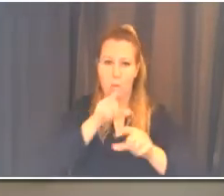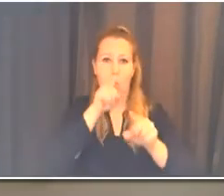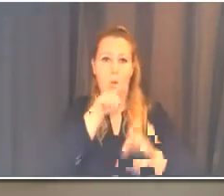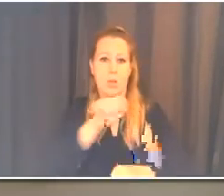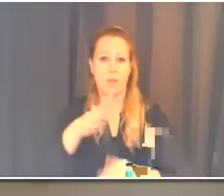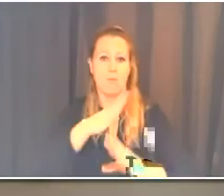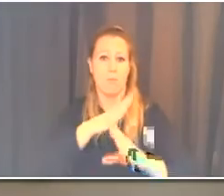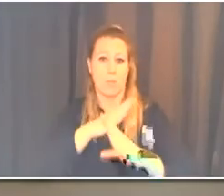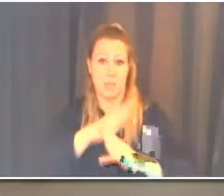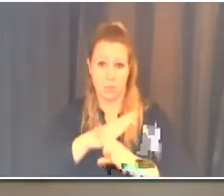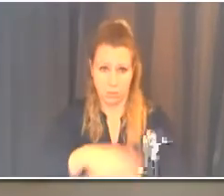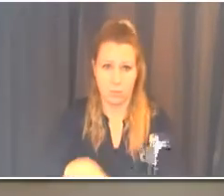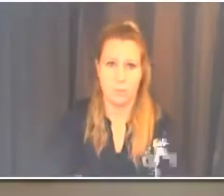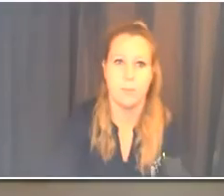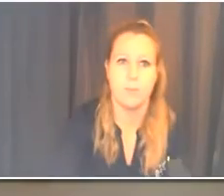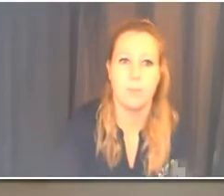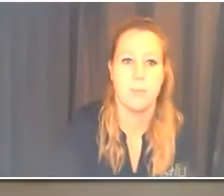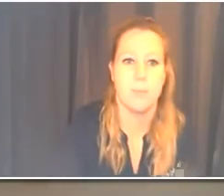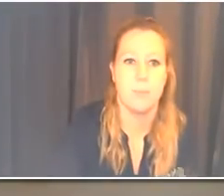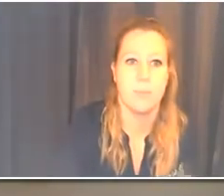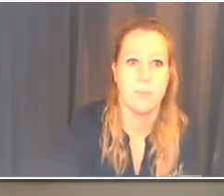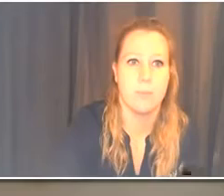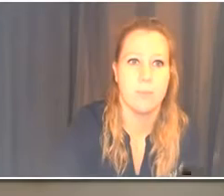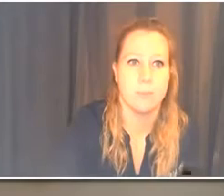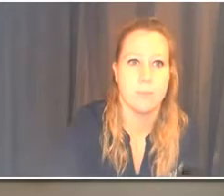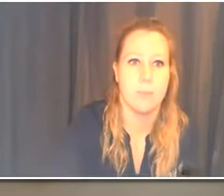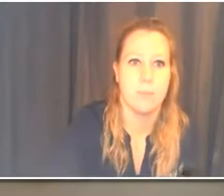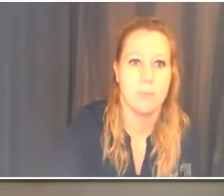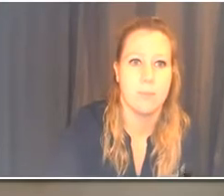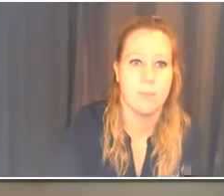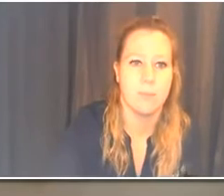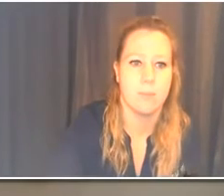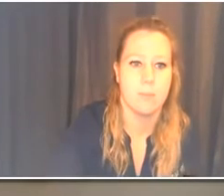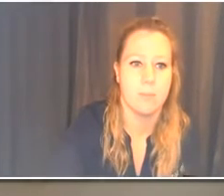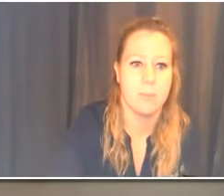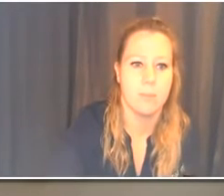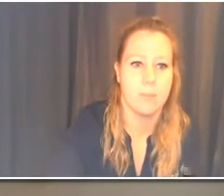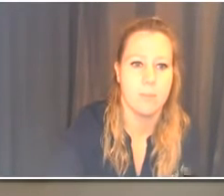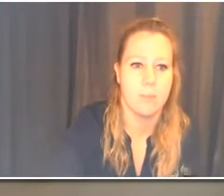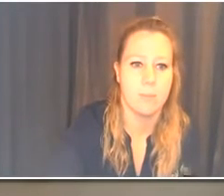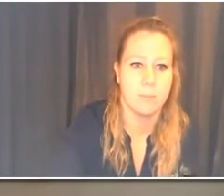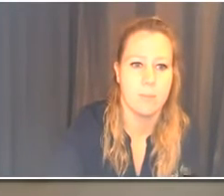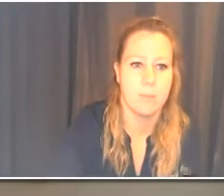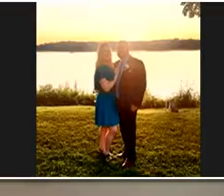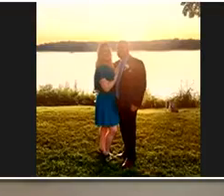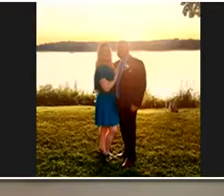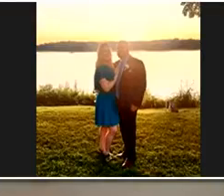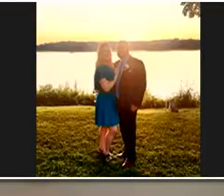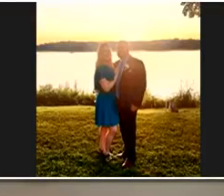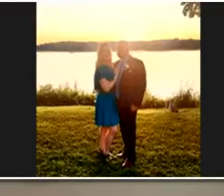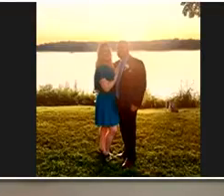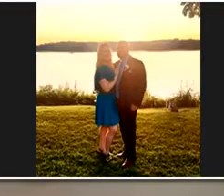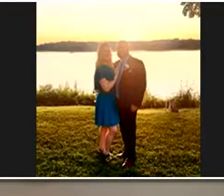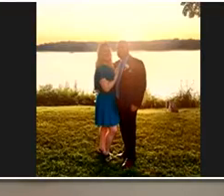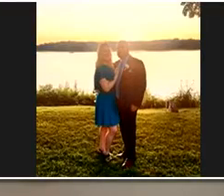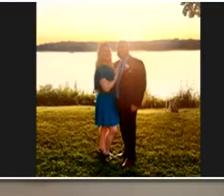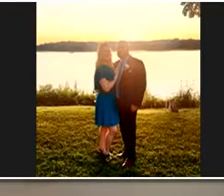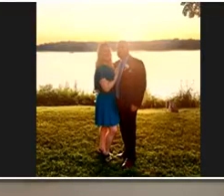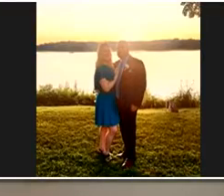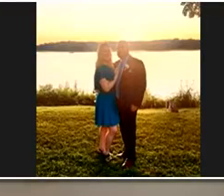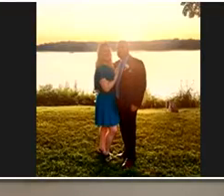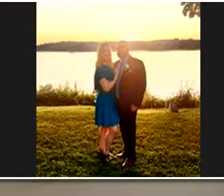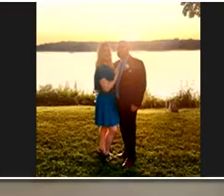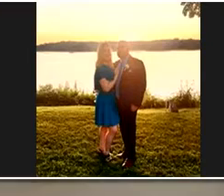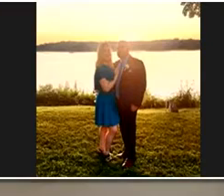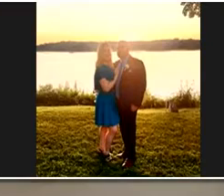them from being able to seek help take for example our client Tina who was repeatedly sexually assaulted by her husband but